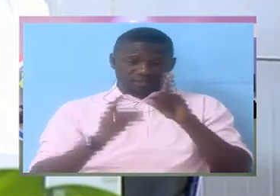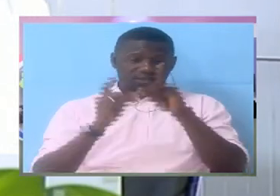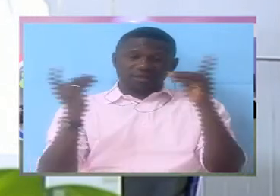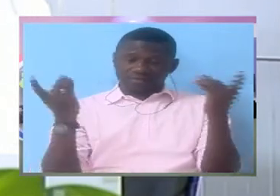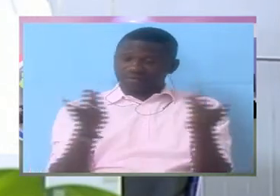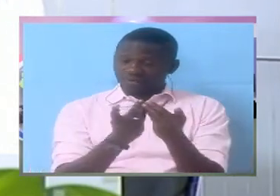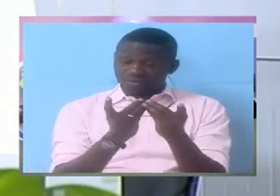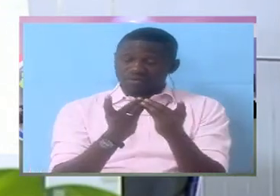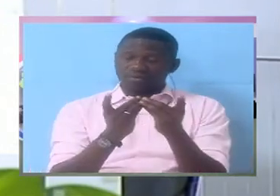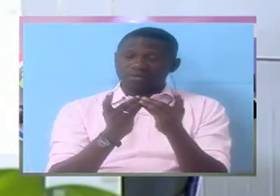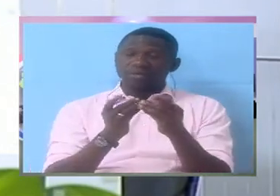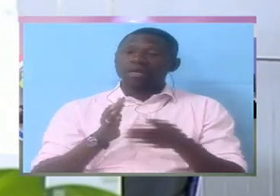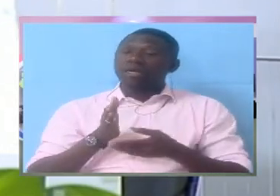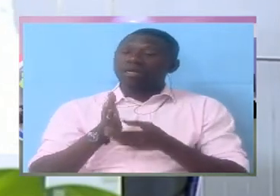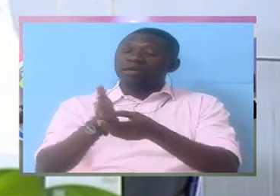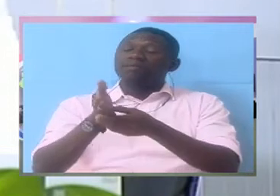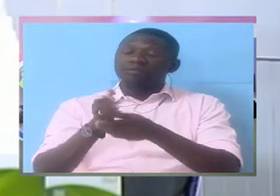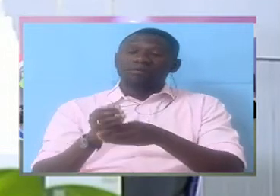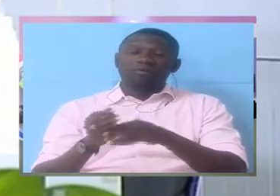officers.